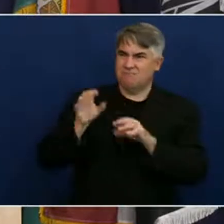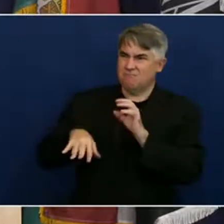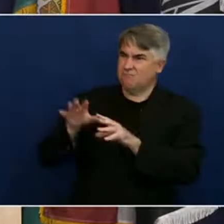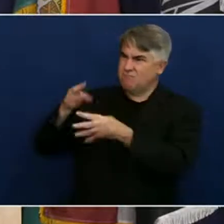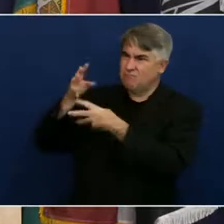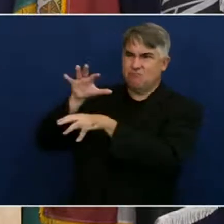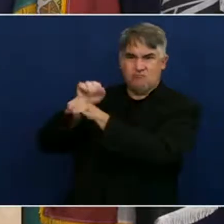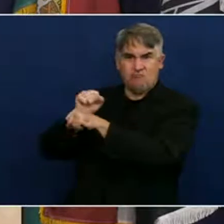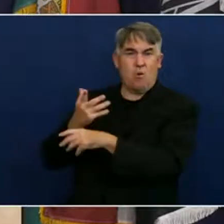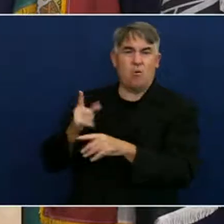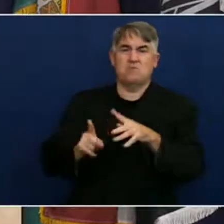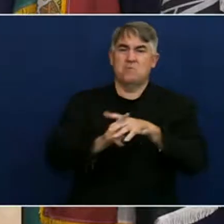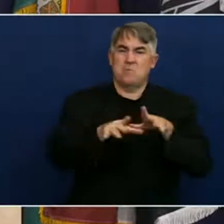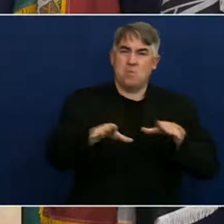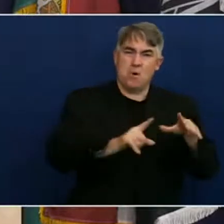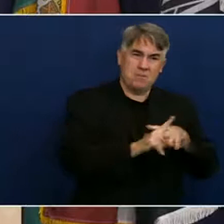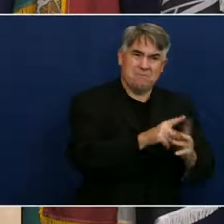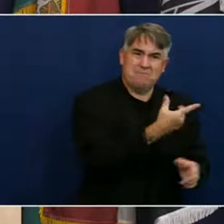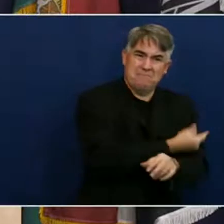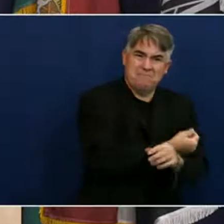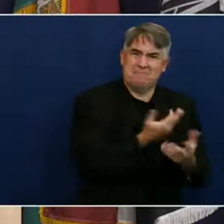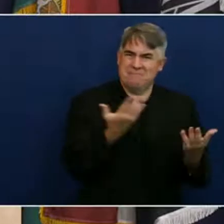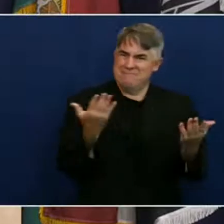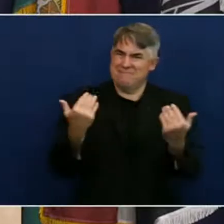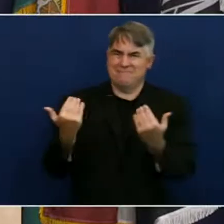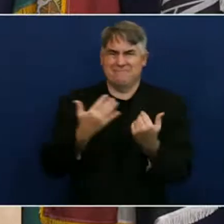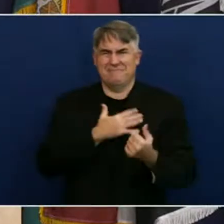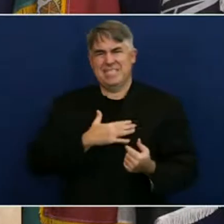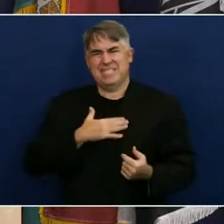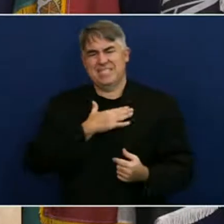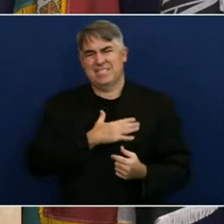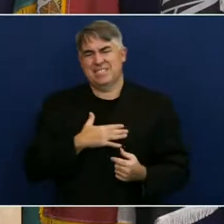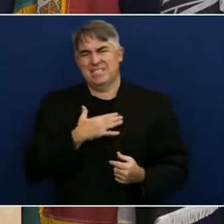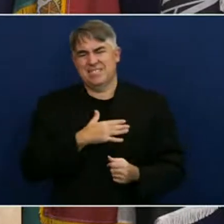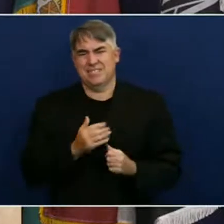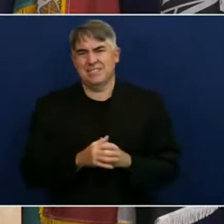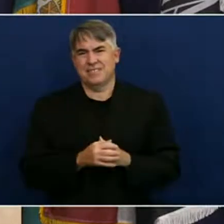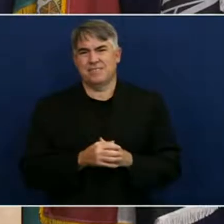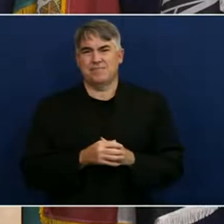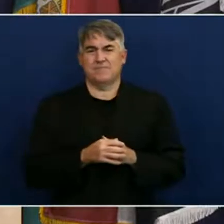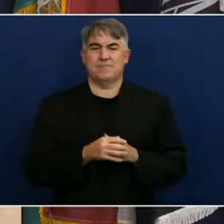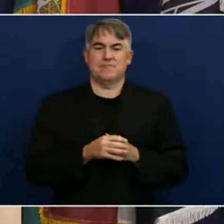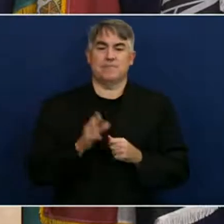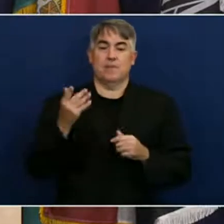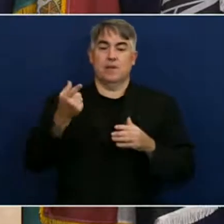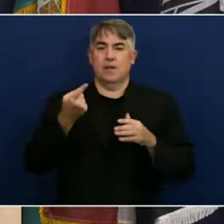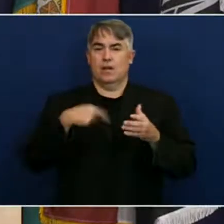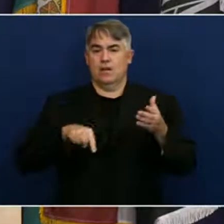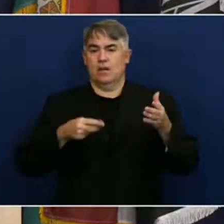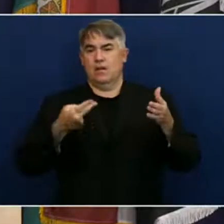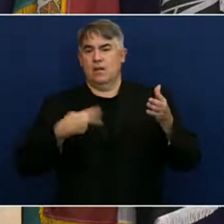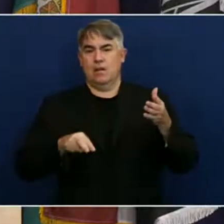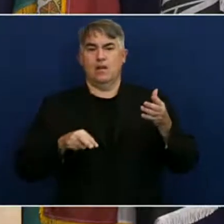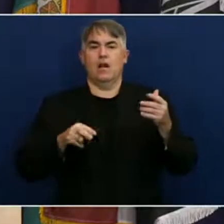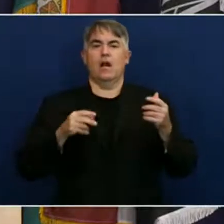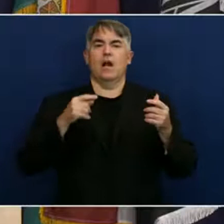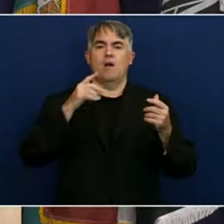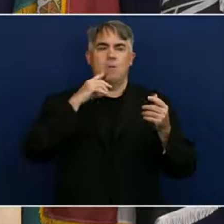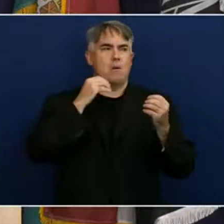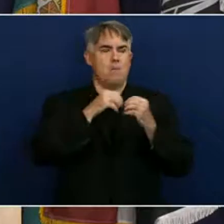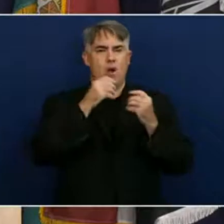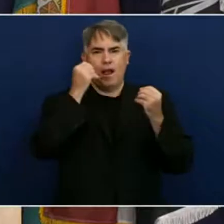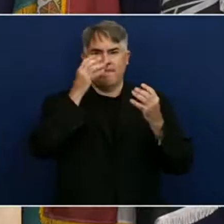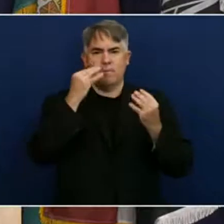folks and make those shots available. So look ahead in the coming weeks to additional information,